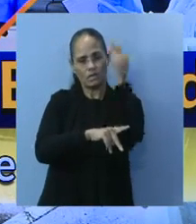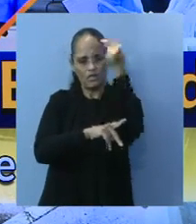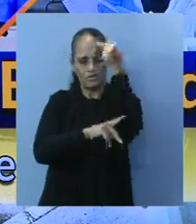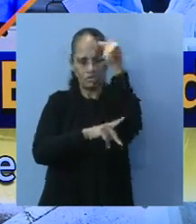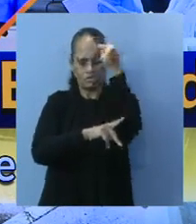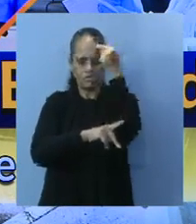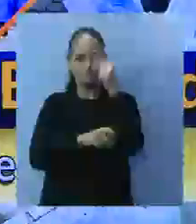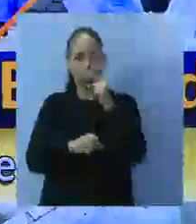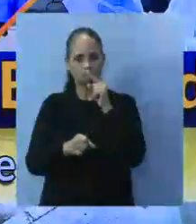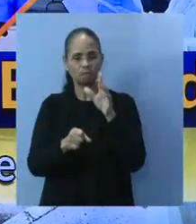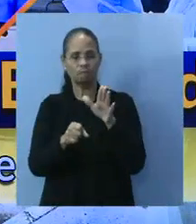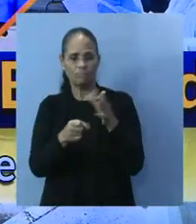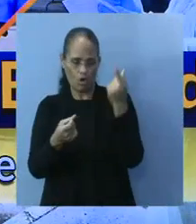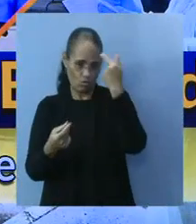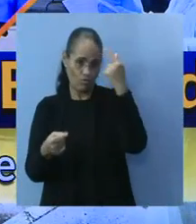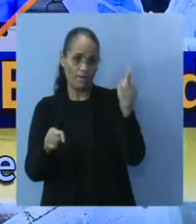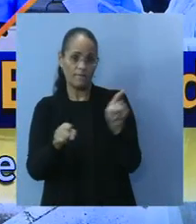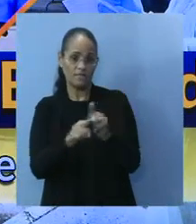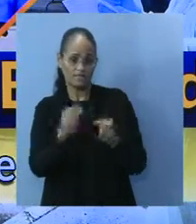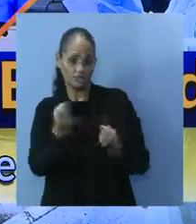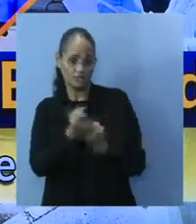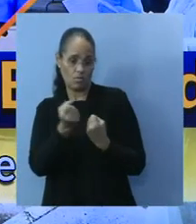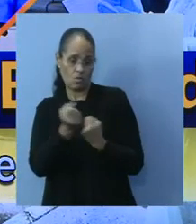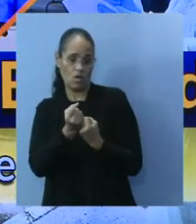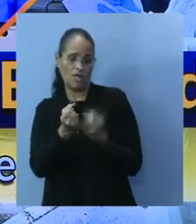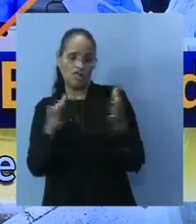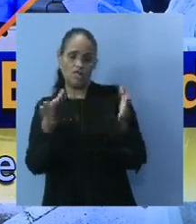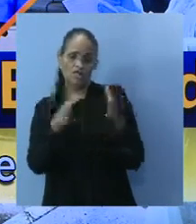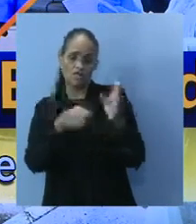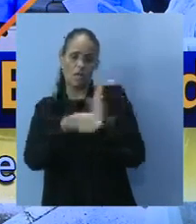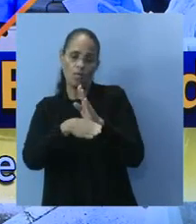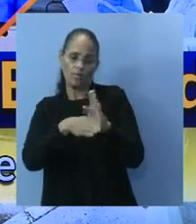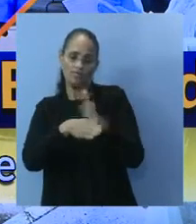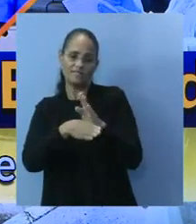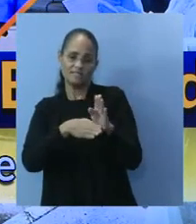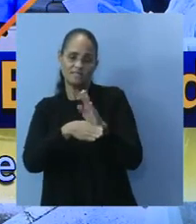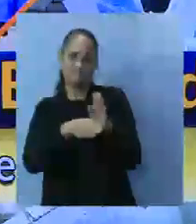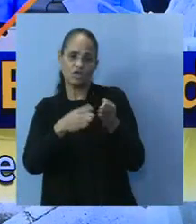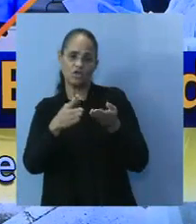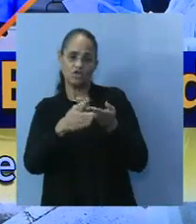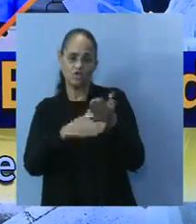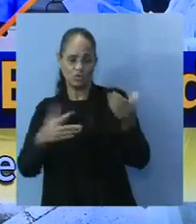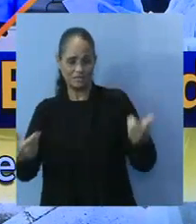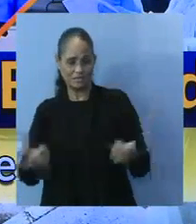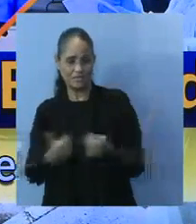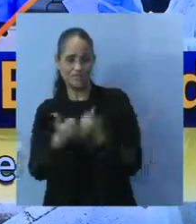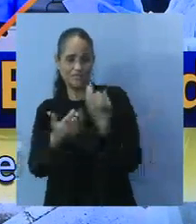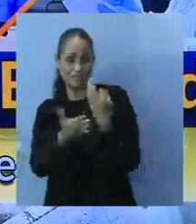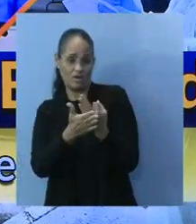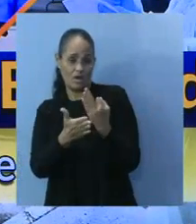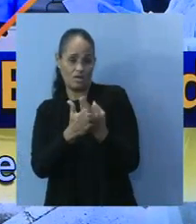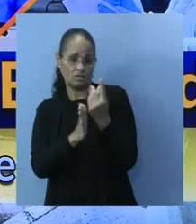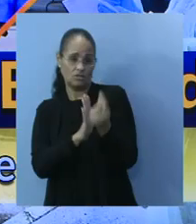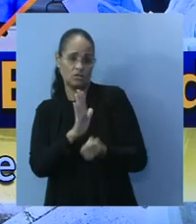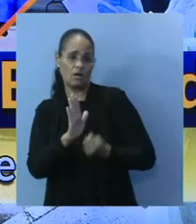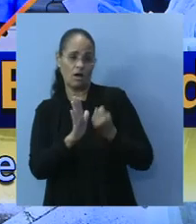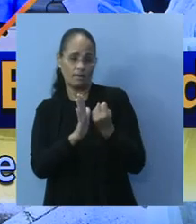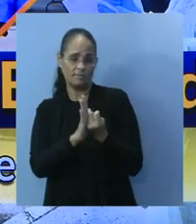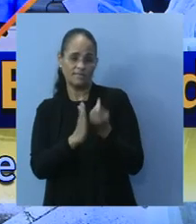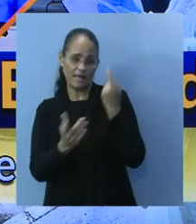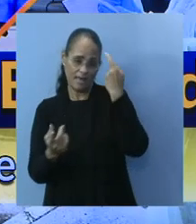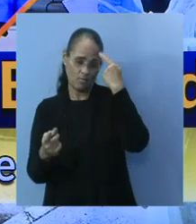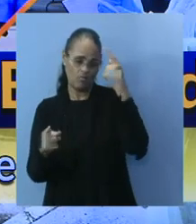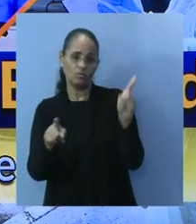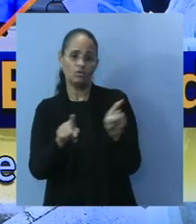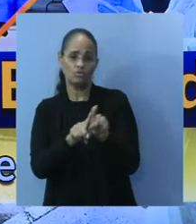commitment to support small to medium-sized businesses through these challenging financial times, and our commitment to